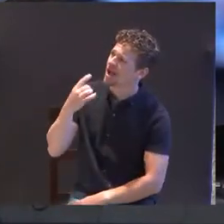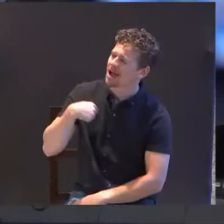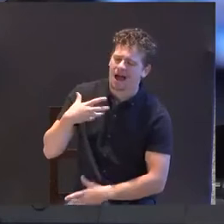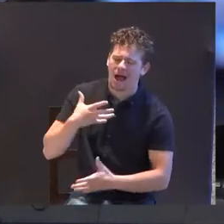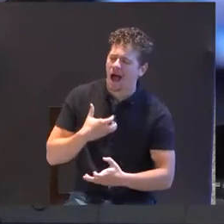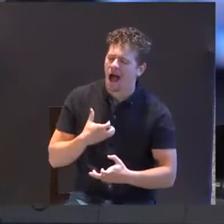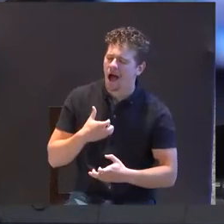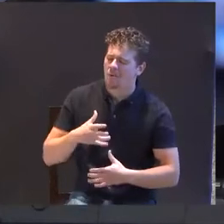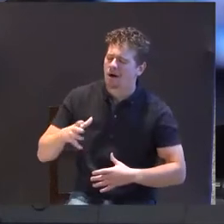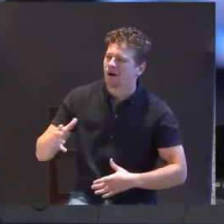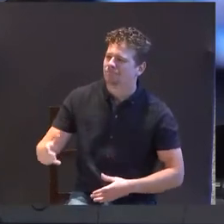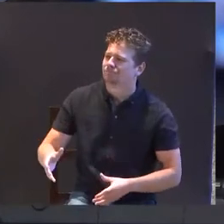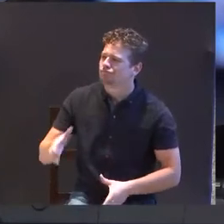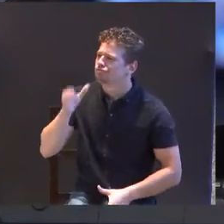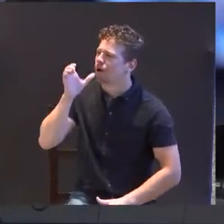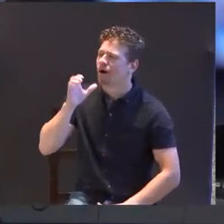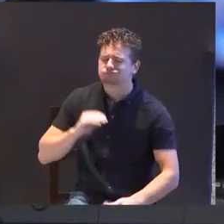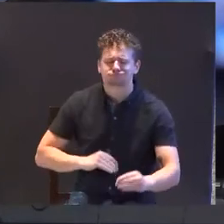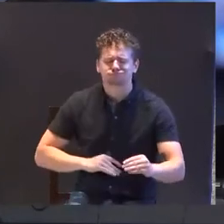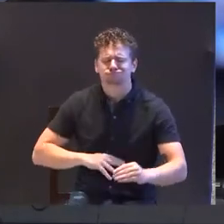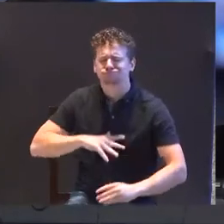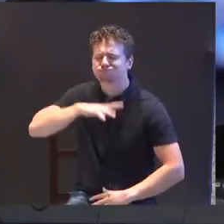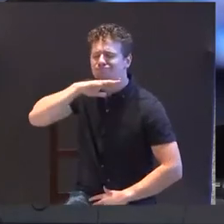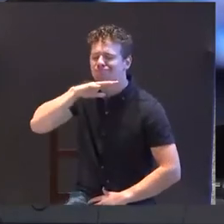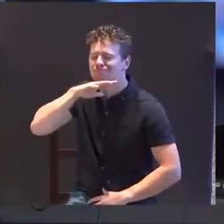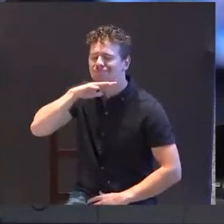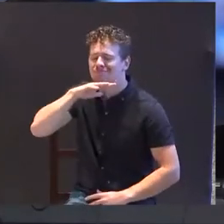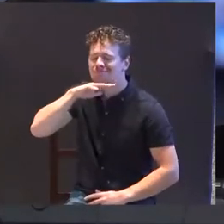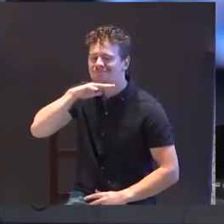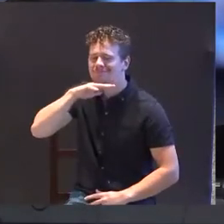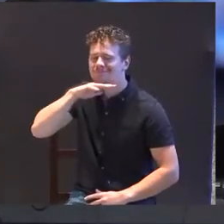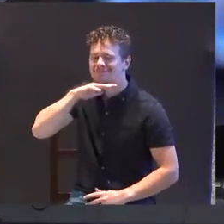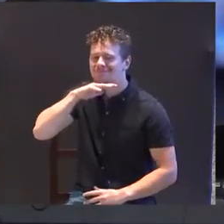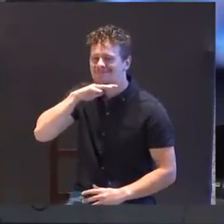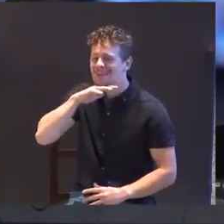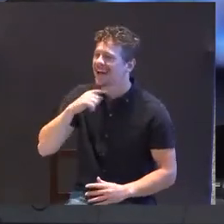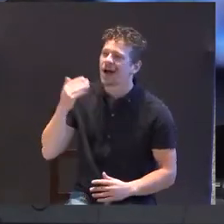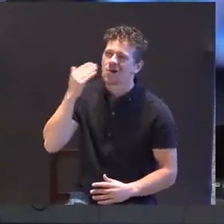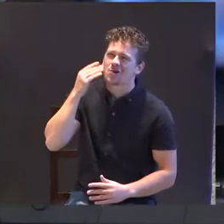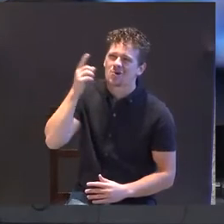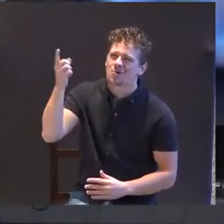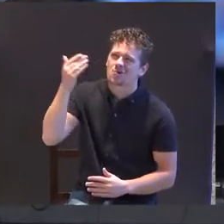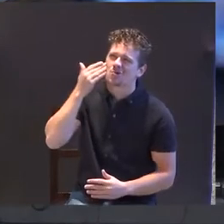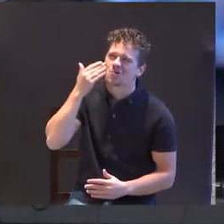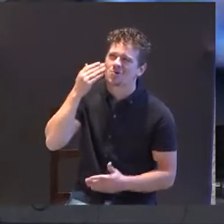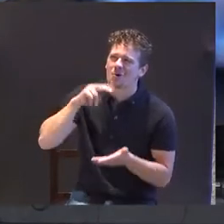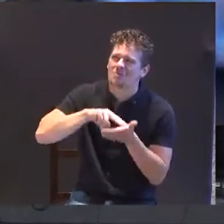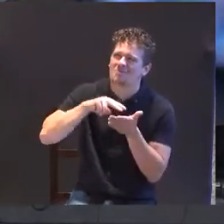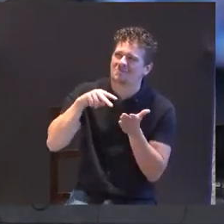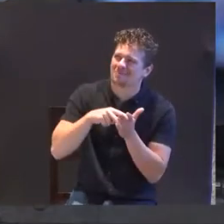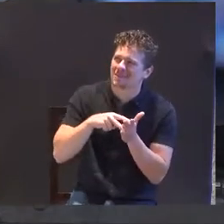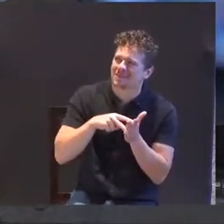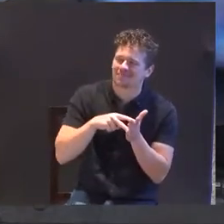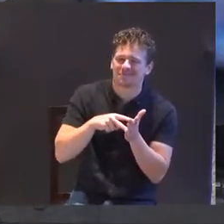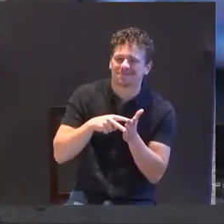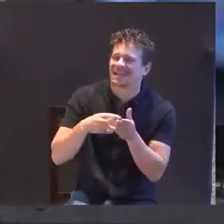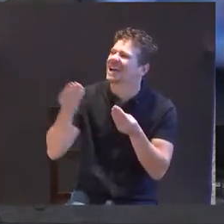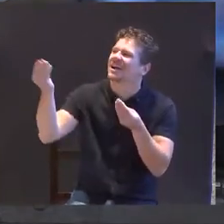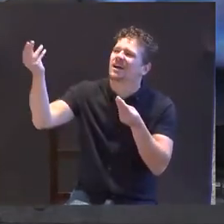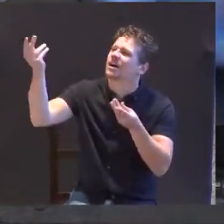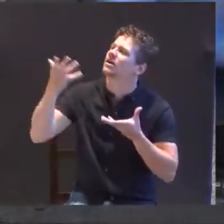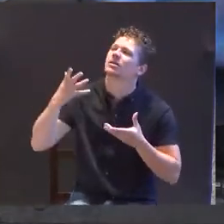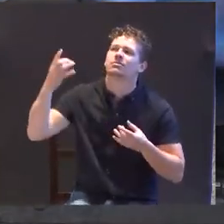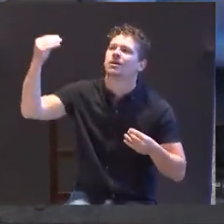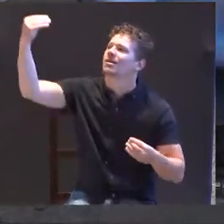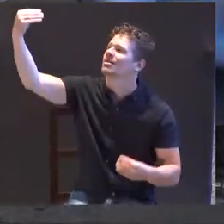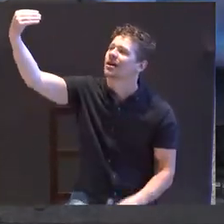the hill. I know you know what I mean, yeah. Shed a little light, oh, Lord. Shed a little